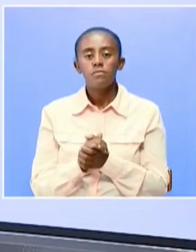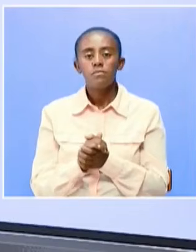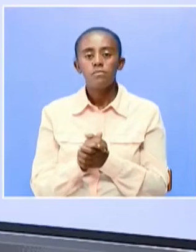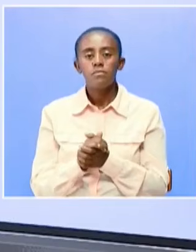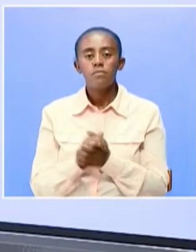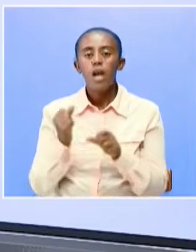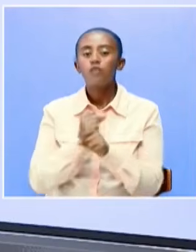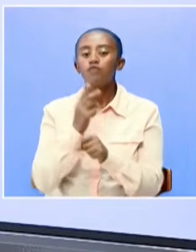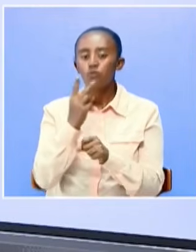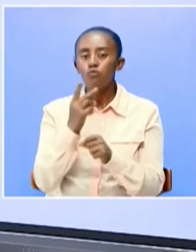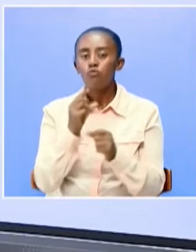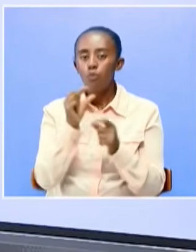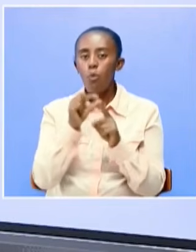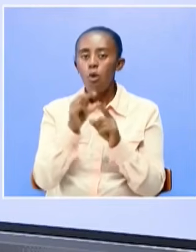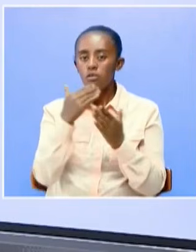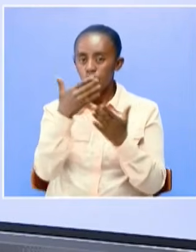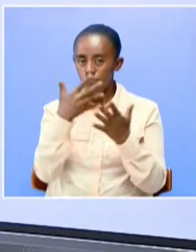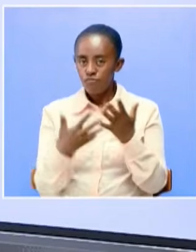activity 2?